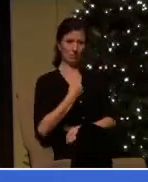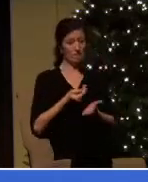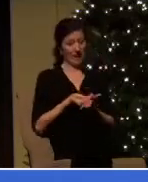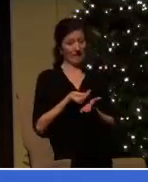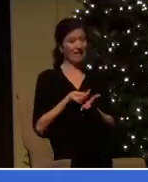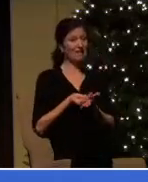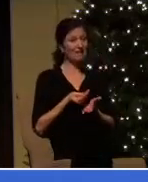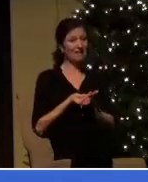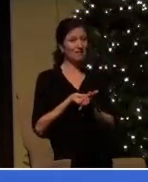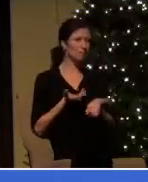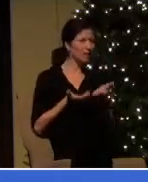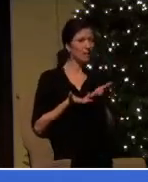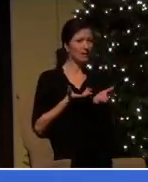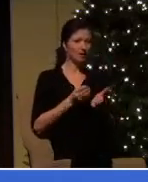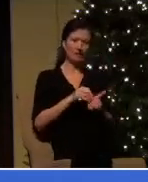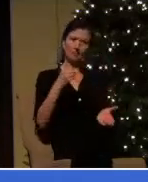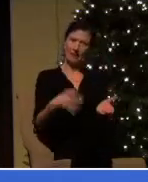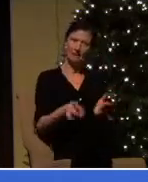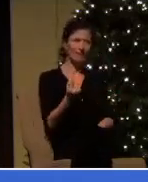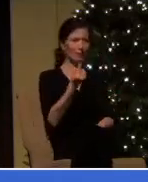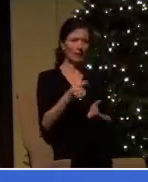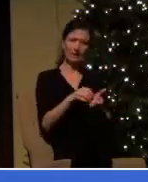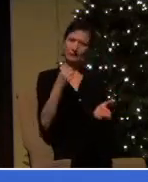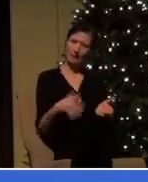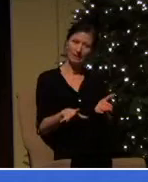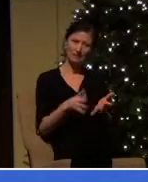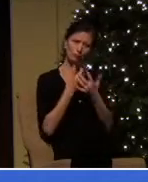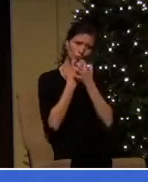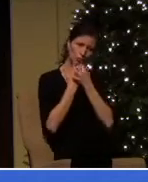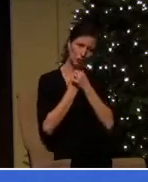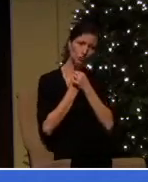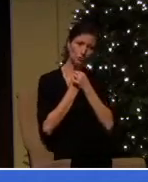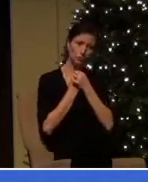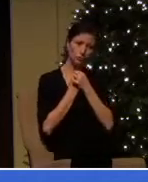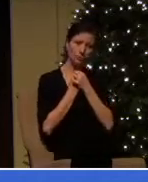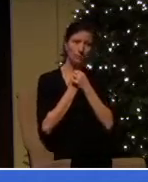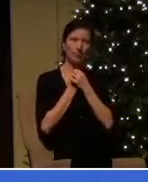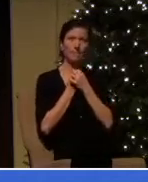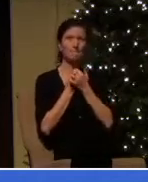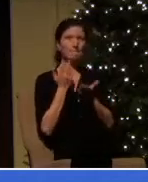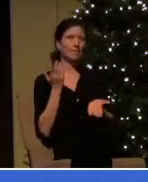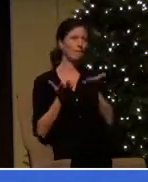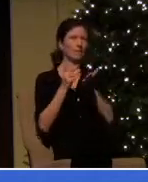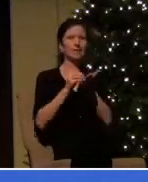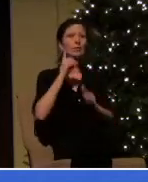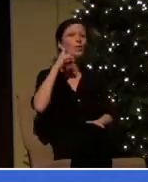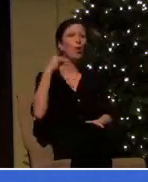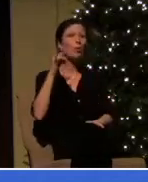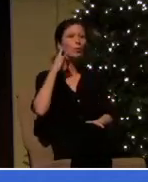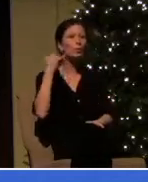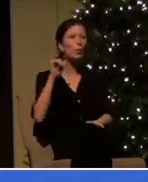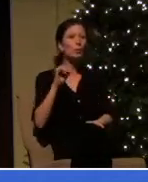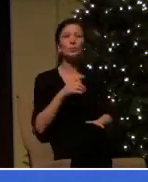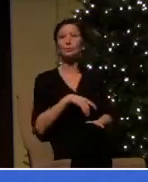value, you know, a very expensive heirloom, a huge pile of gold or cash